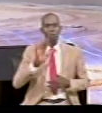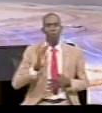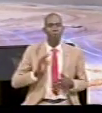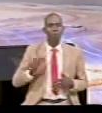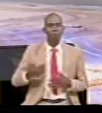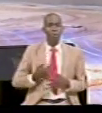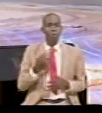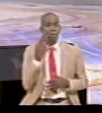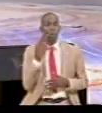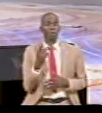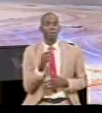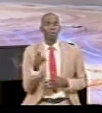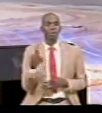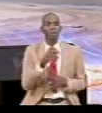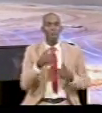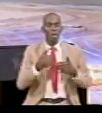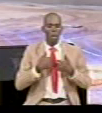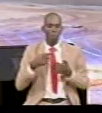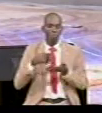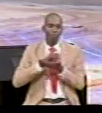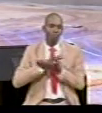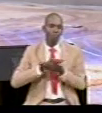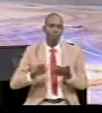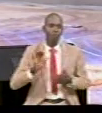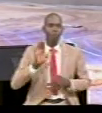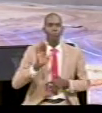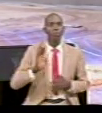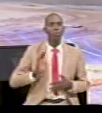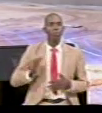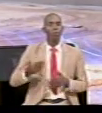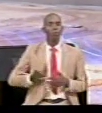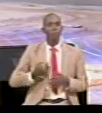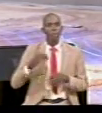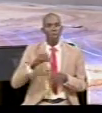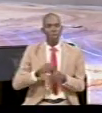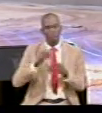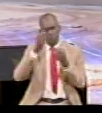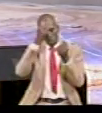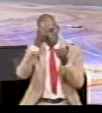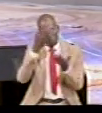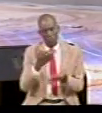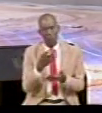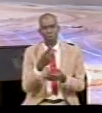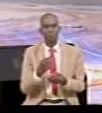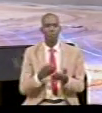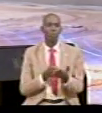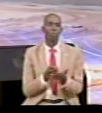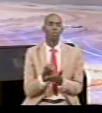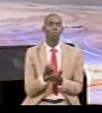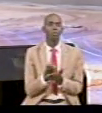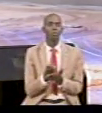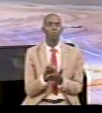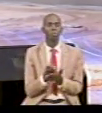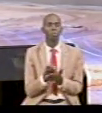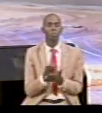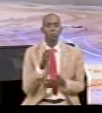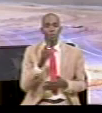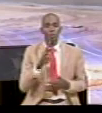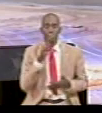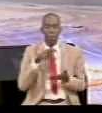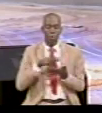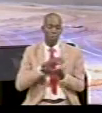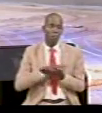seeing ye have purified your souls in obeying the truth. You're